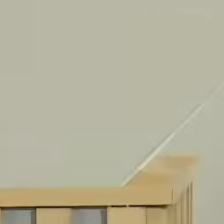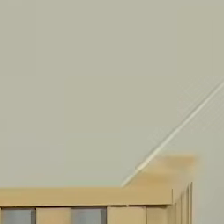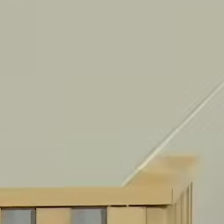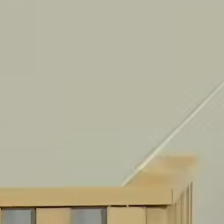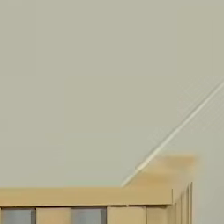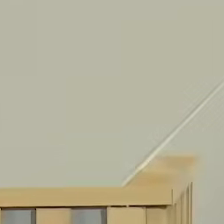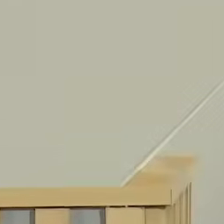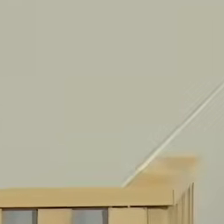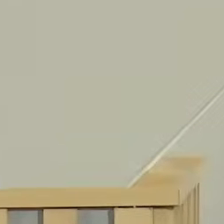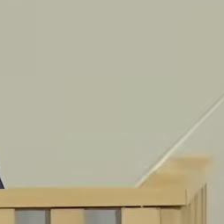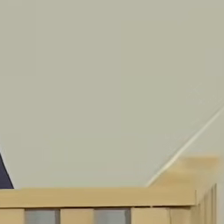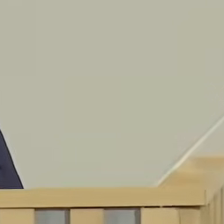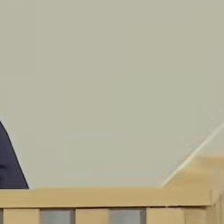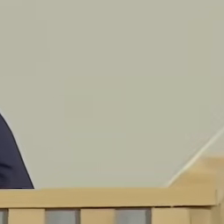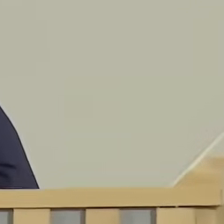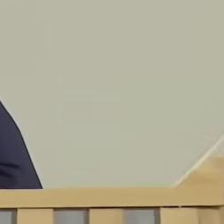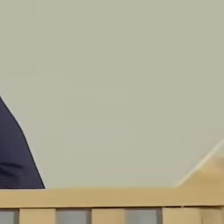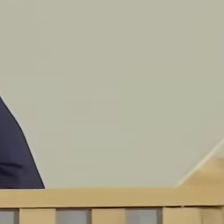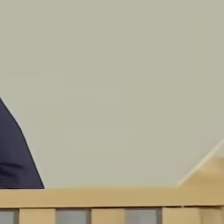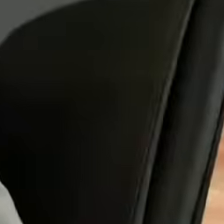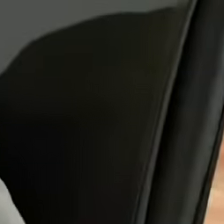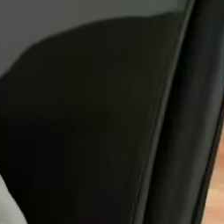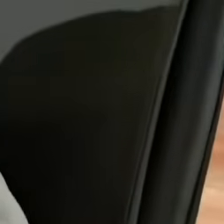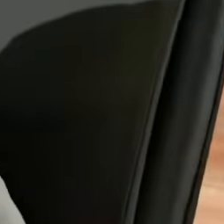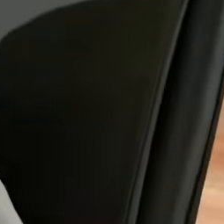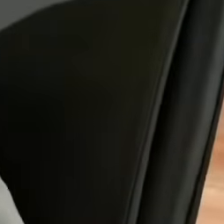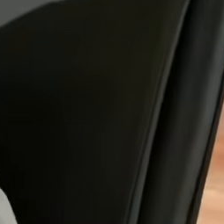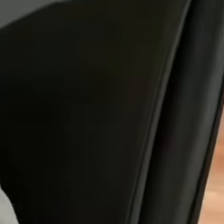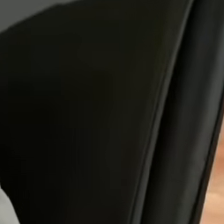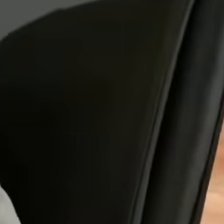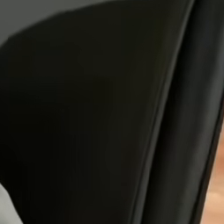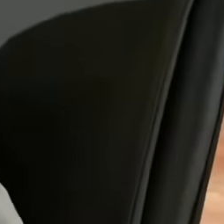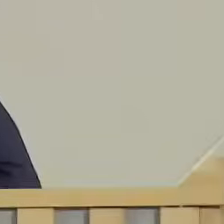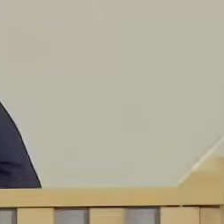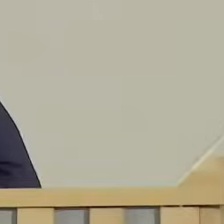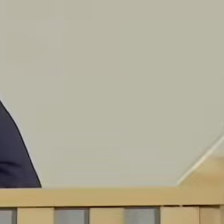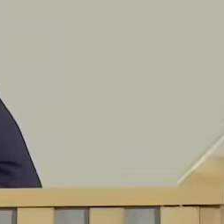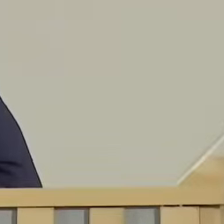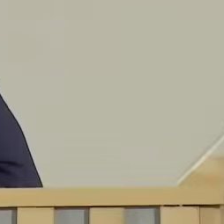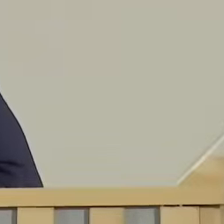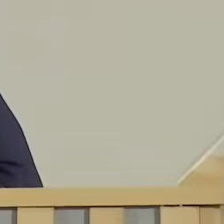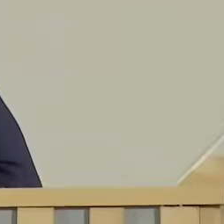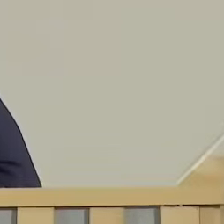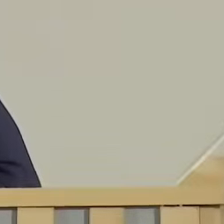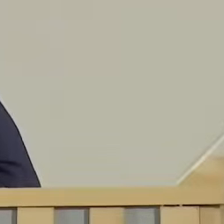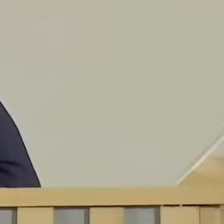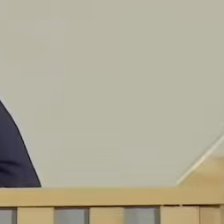I was trying to take shortcuts for myself, but it has not worked.